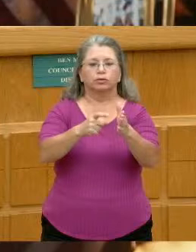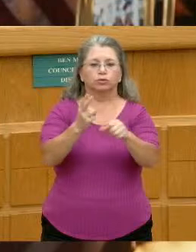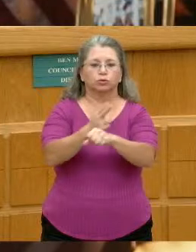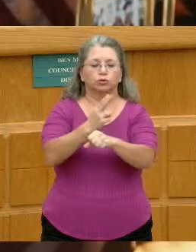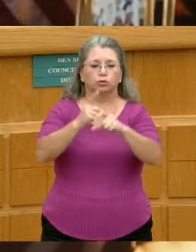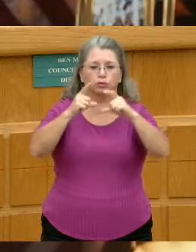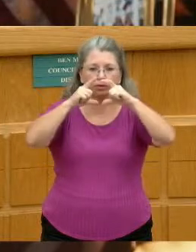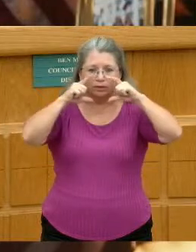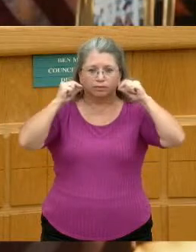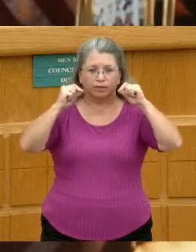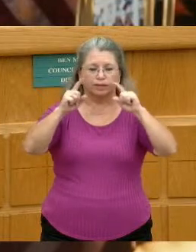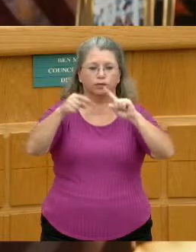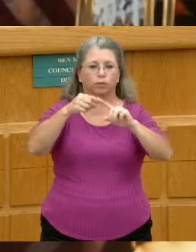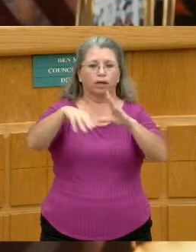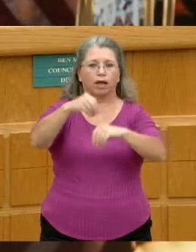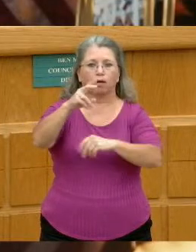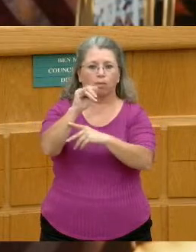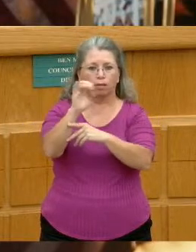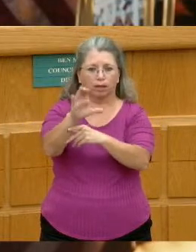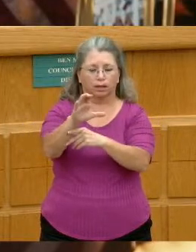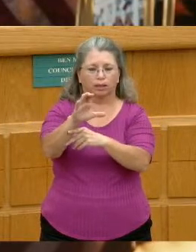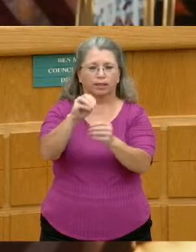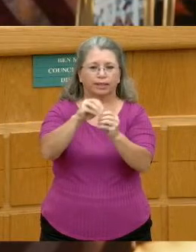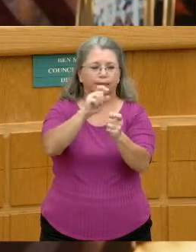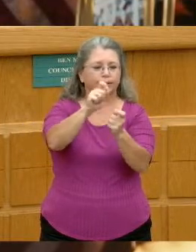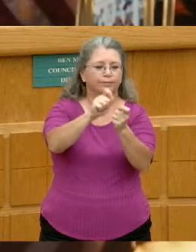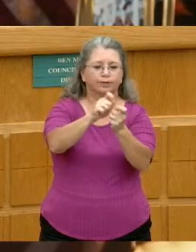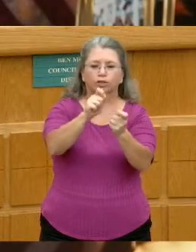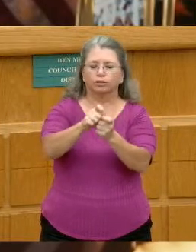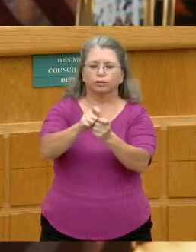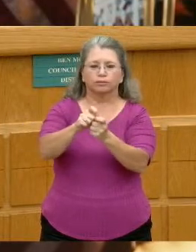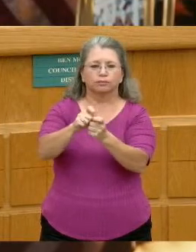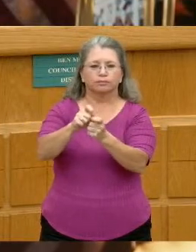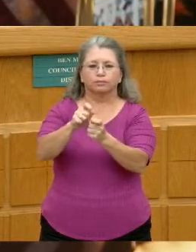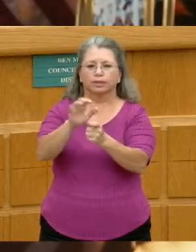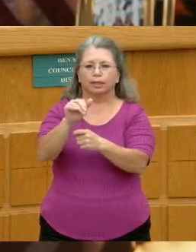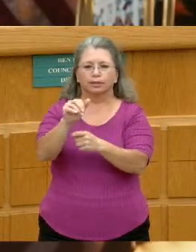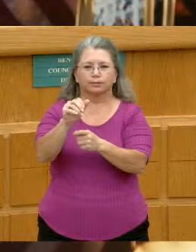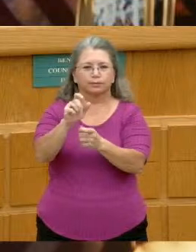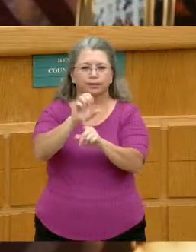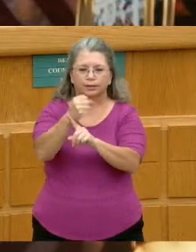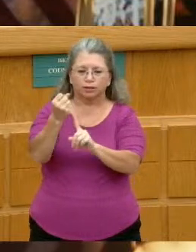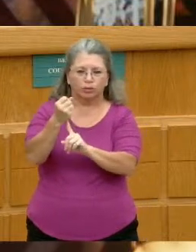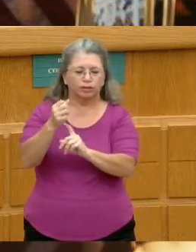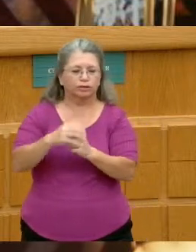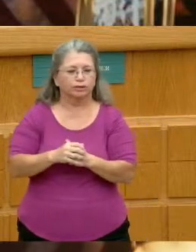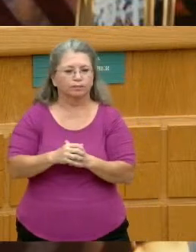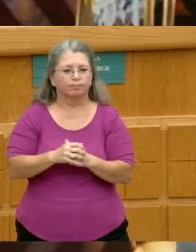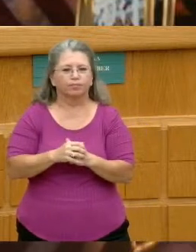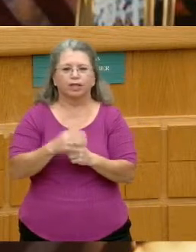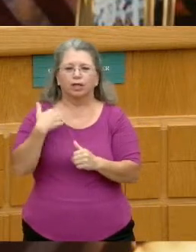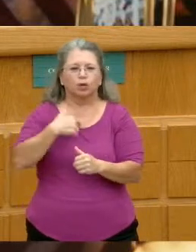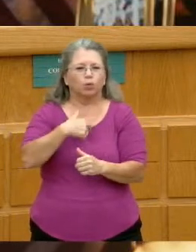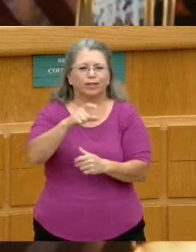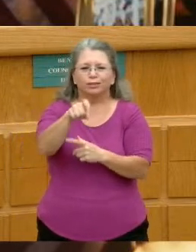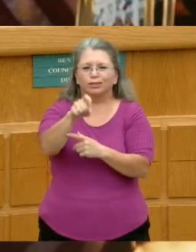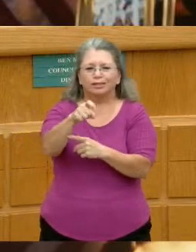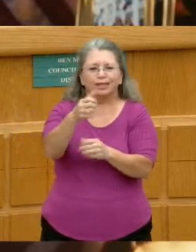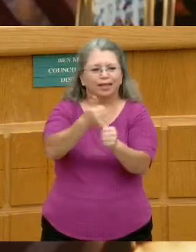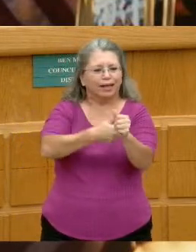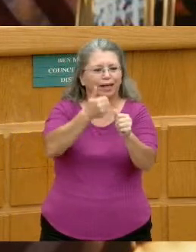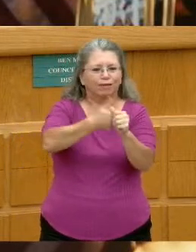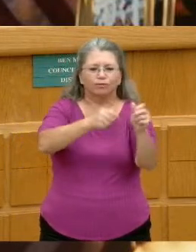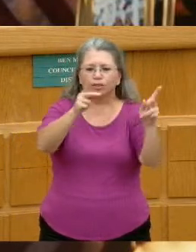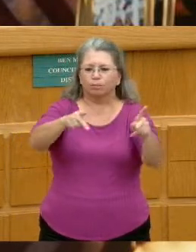exceptions. This requirement is not intended to be punitive. Instead, we just need everyone to do their part